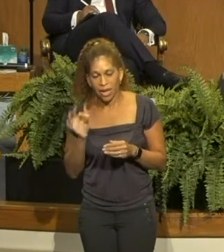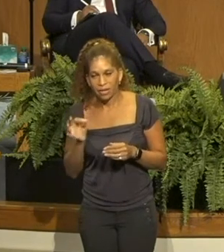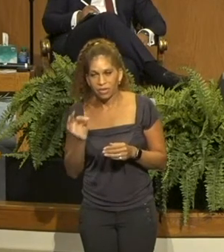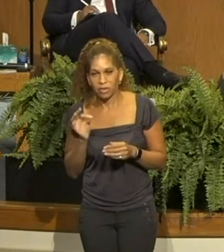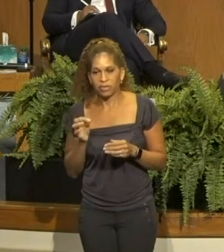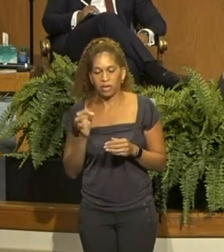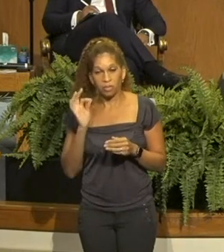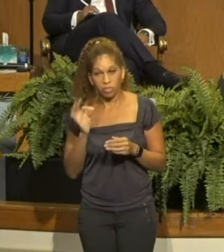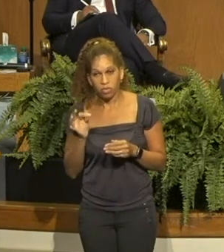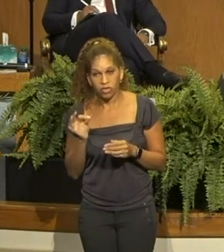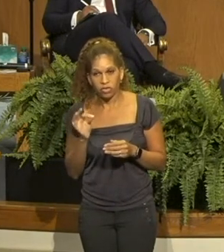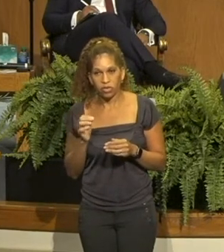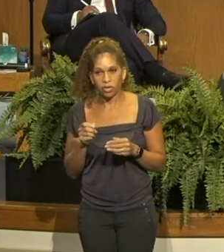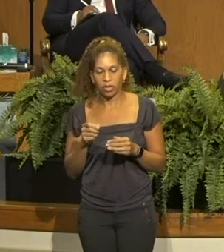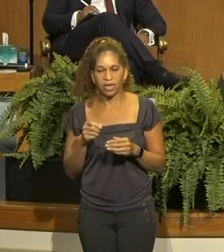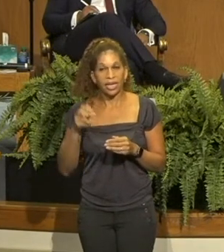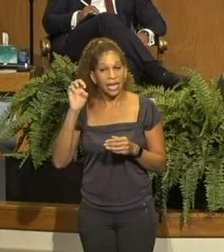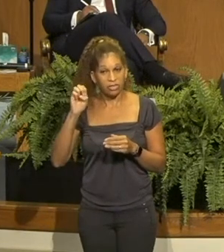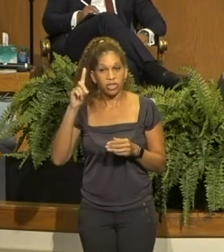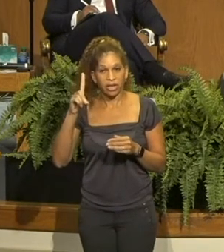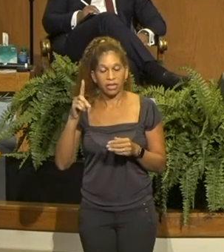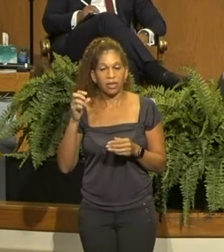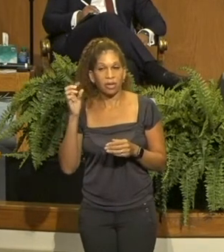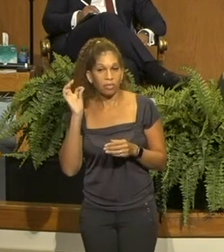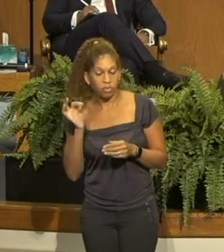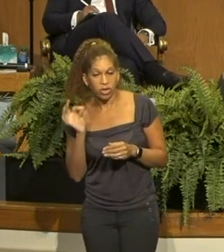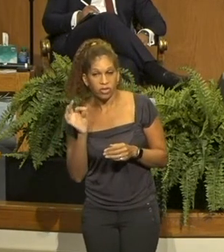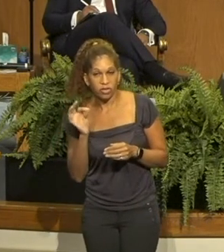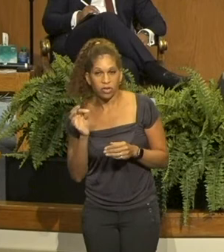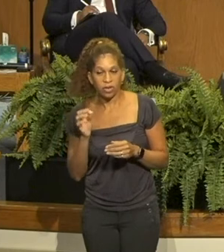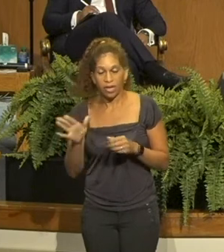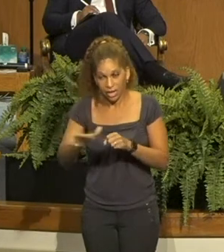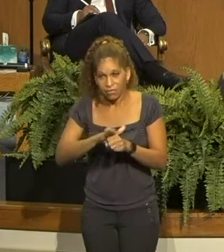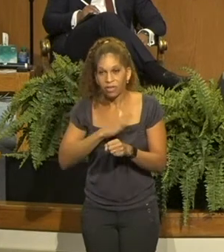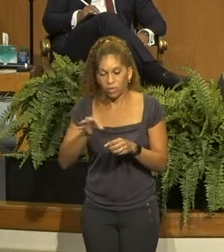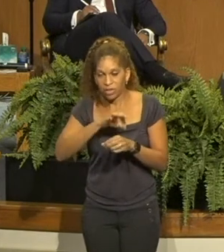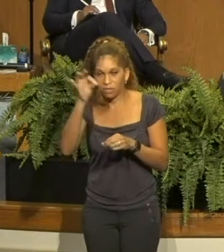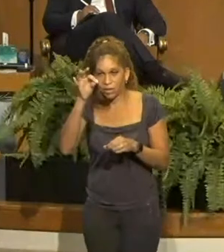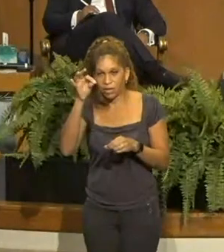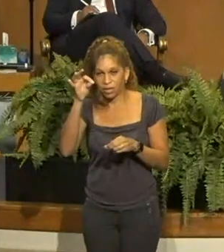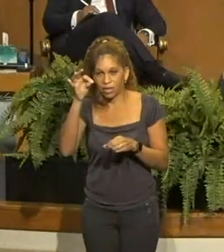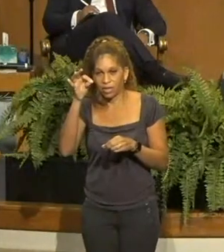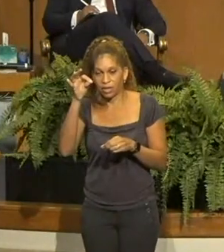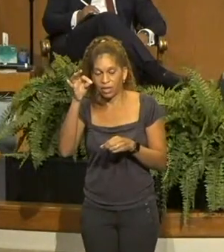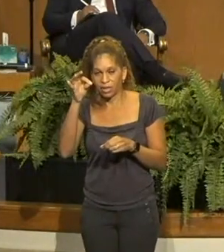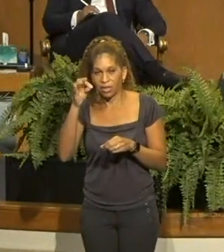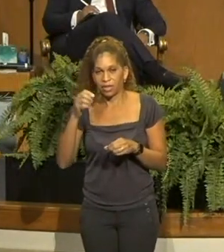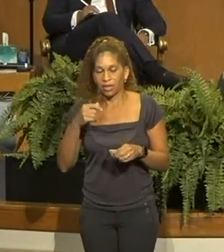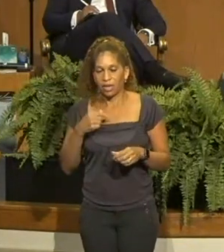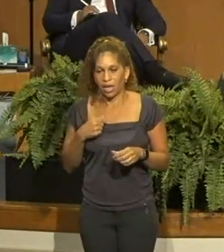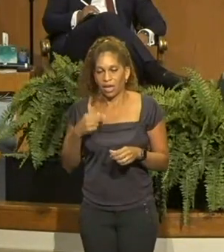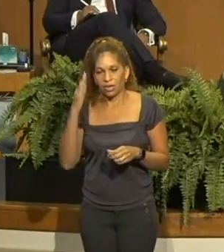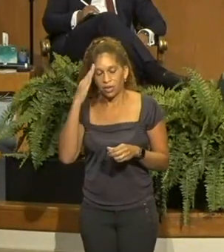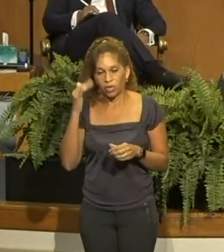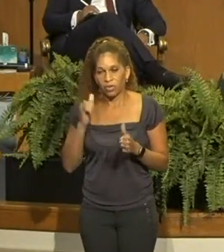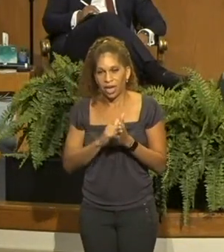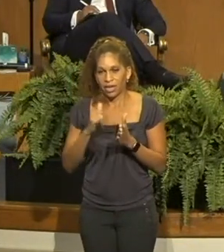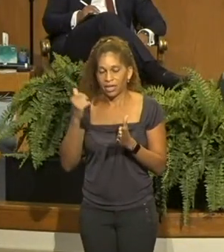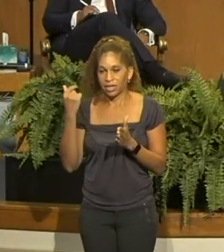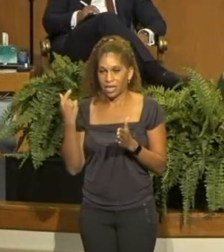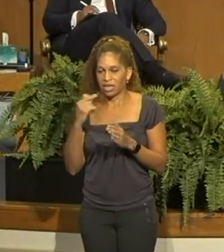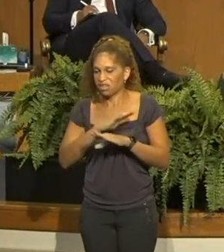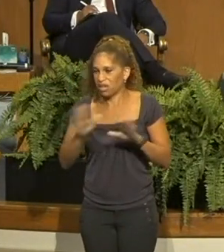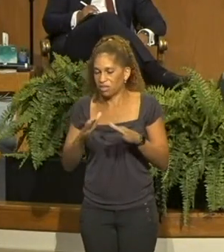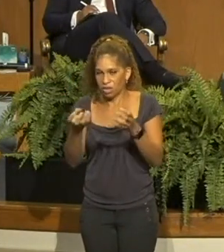Emory and Duke University, and he's filled with the Spirit. And so I know that he does not